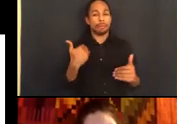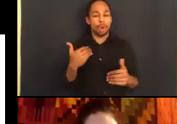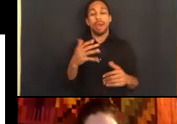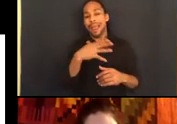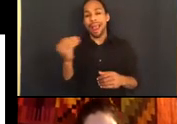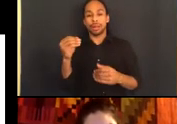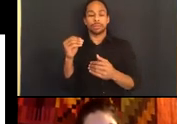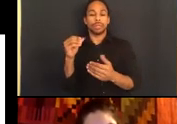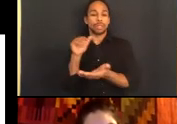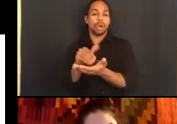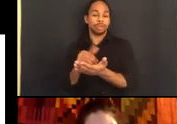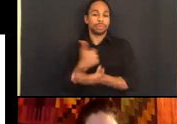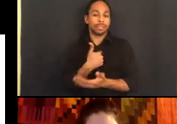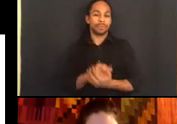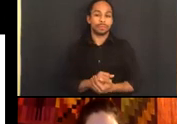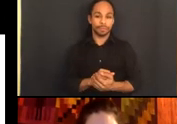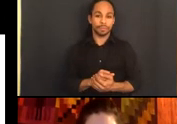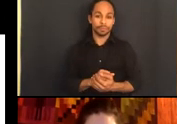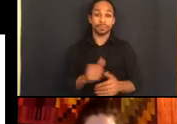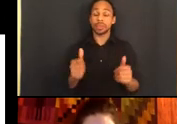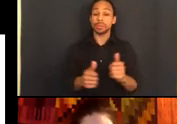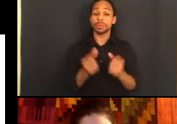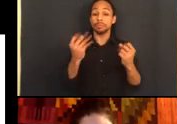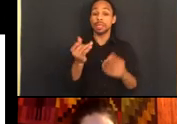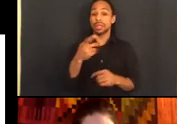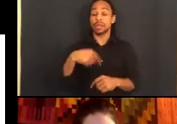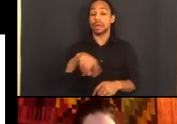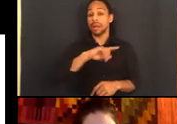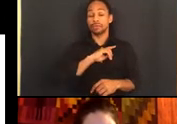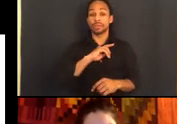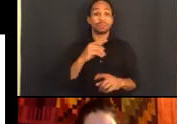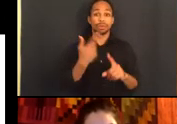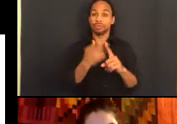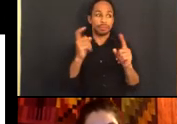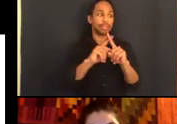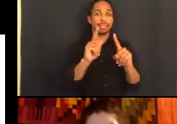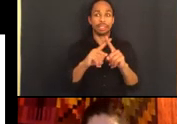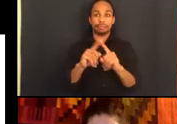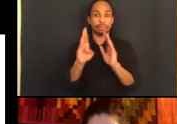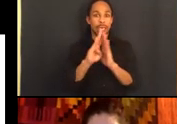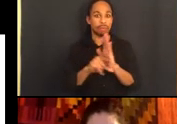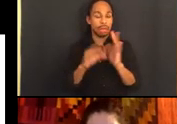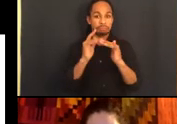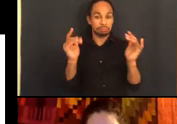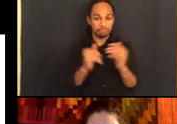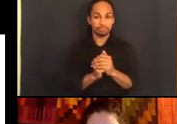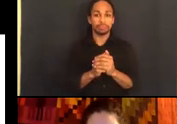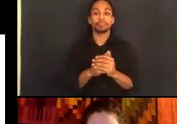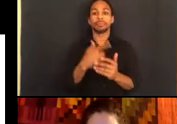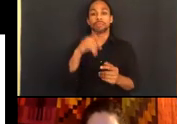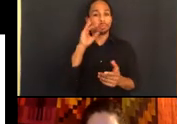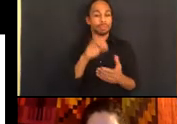of organizers, most of us from immigrant and working class or poor backgrounds ourselves. We're aspirational and believe in our